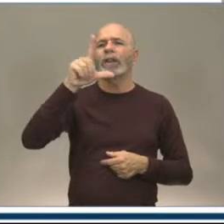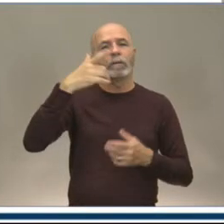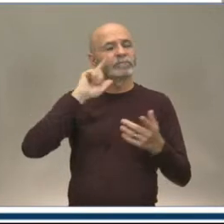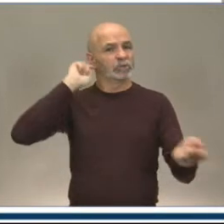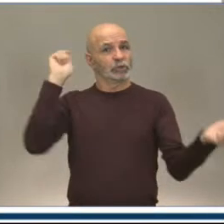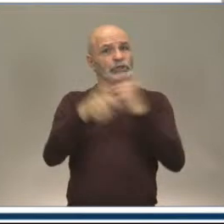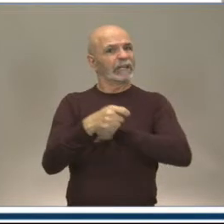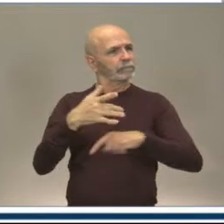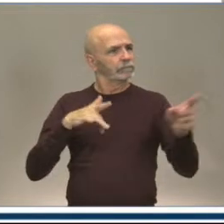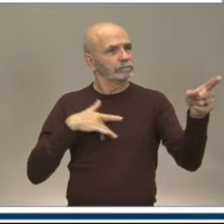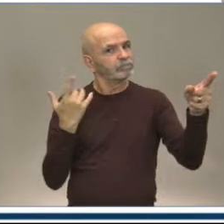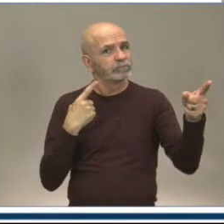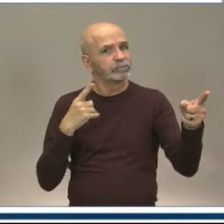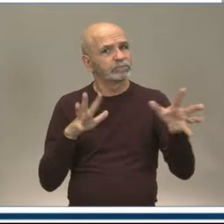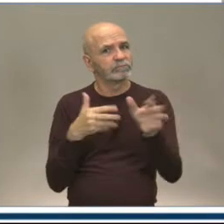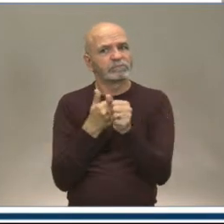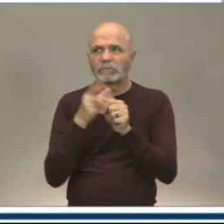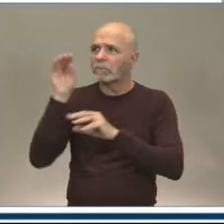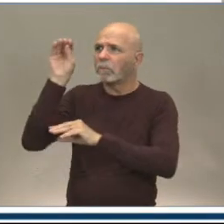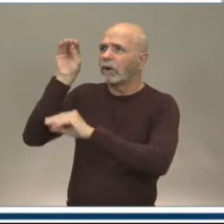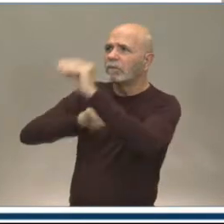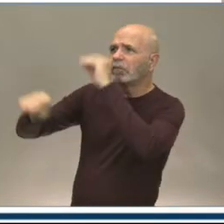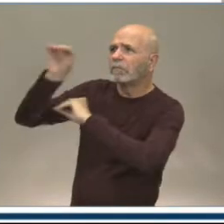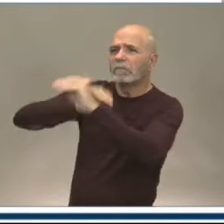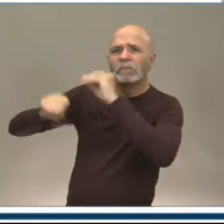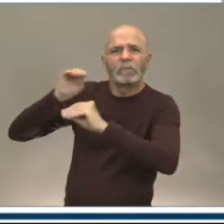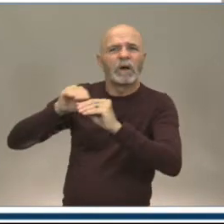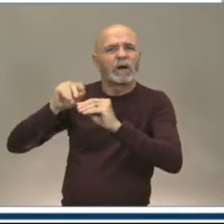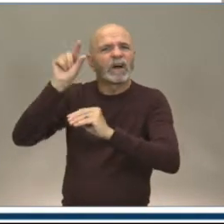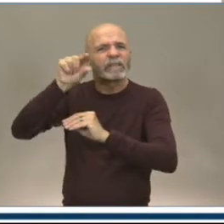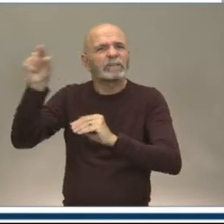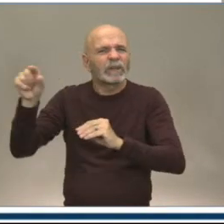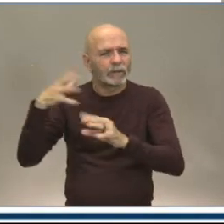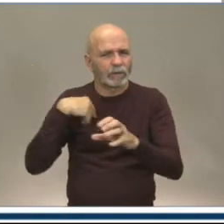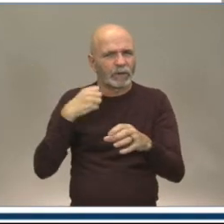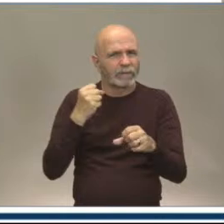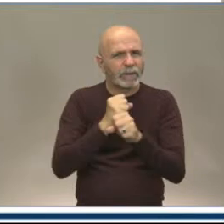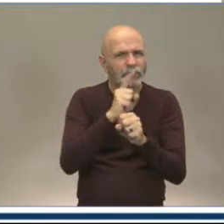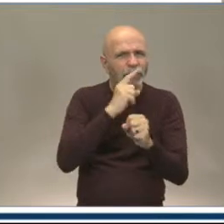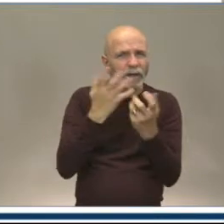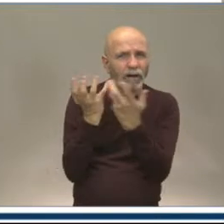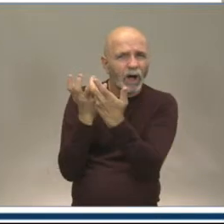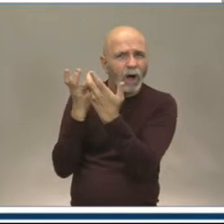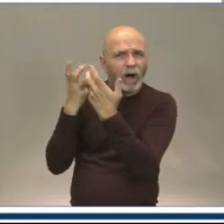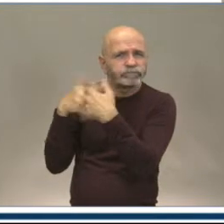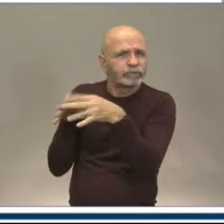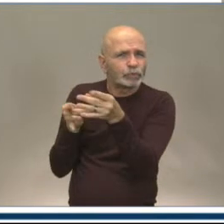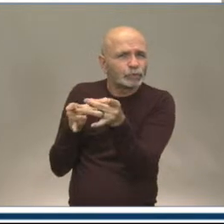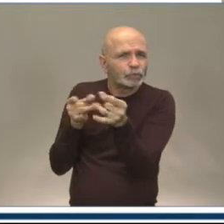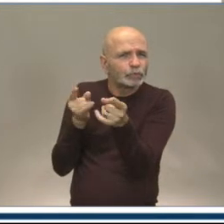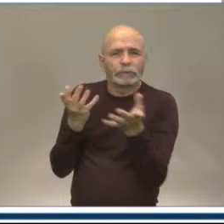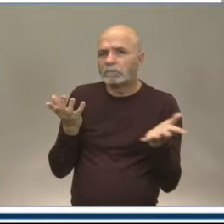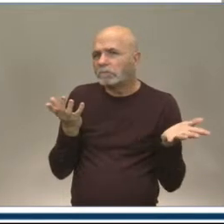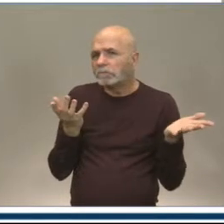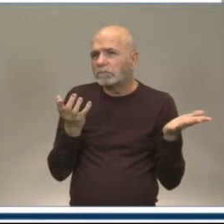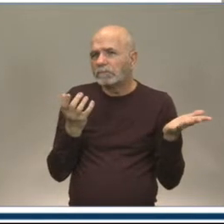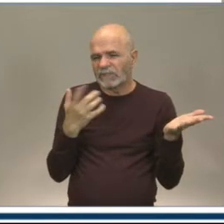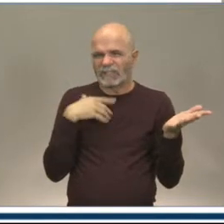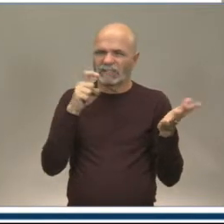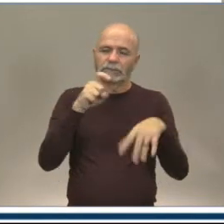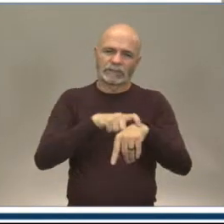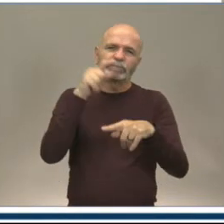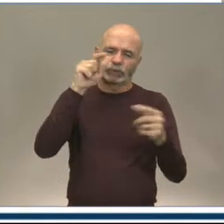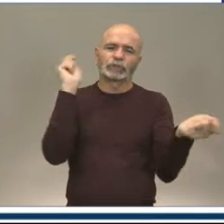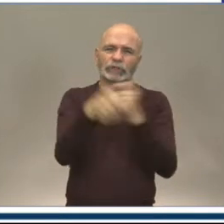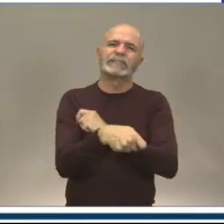a little reorg in the government. We want to make sure that everything is effective and efficient, and we saw a need to make a change there, so we did. Person